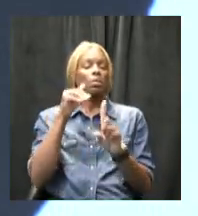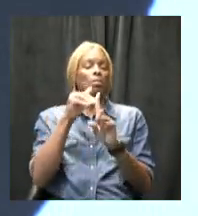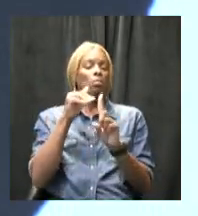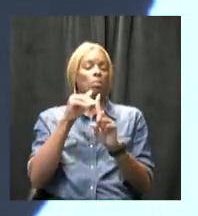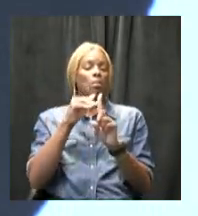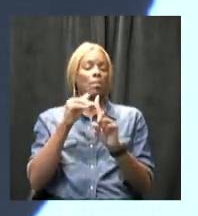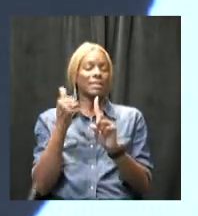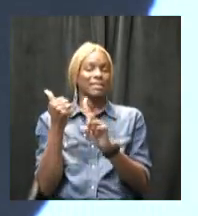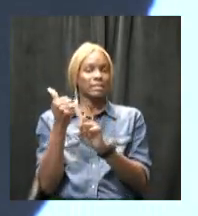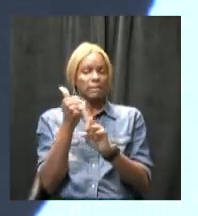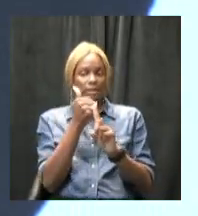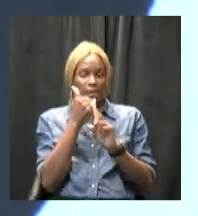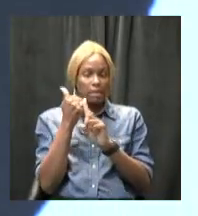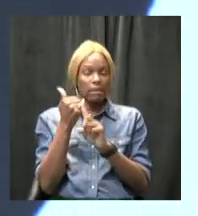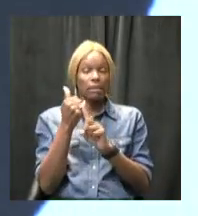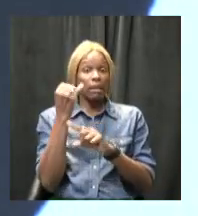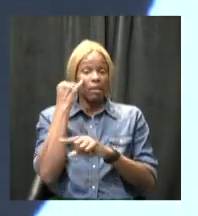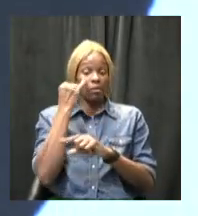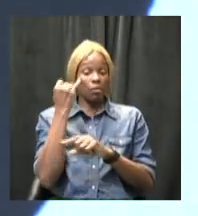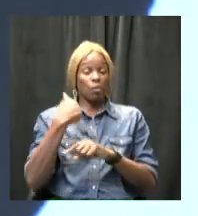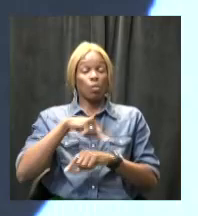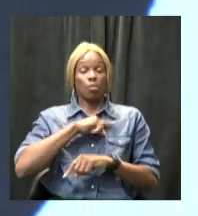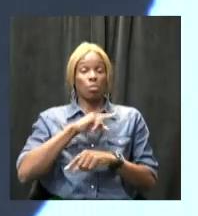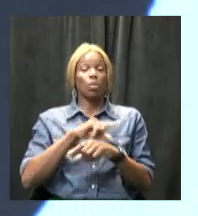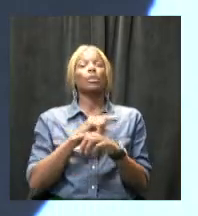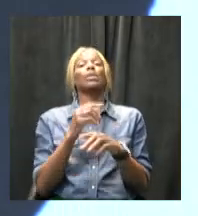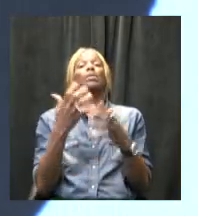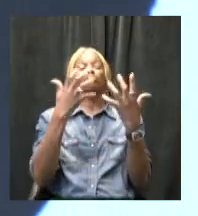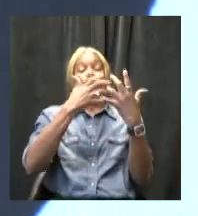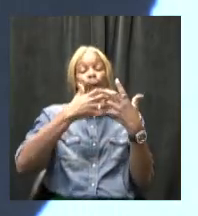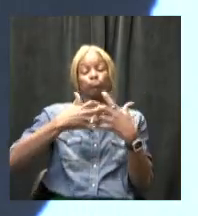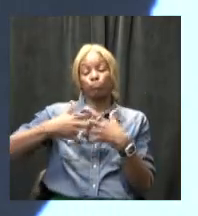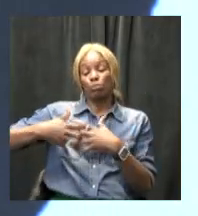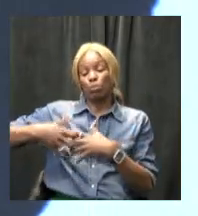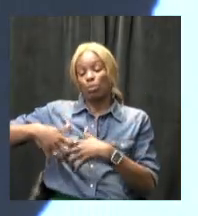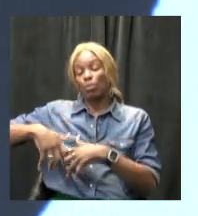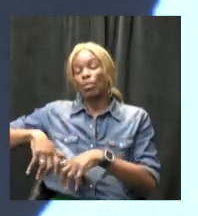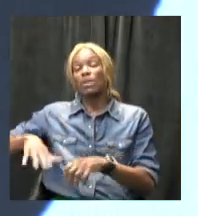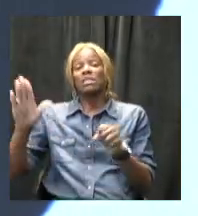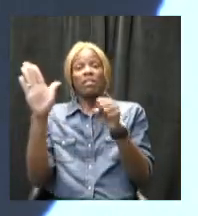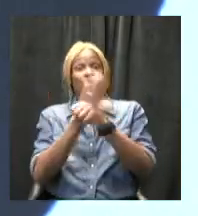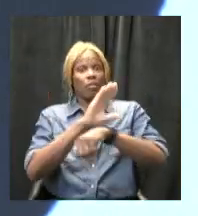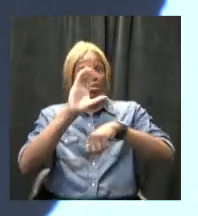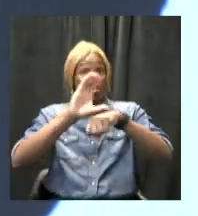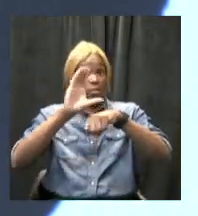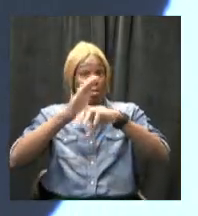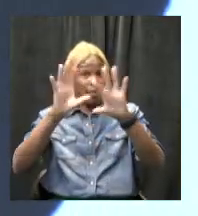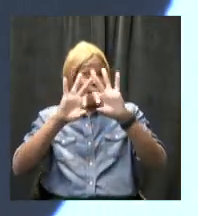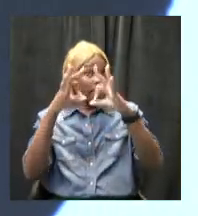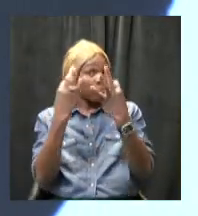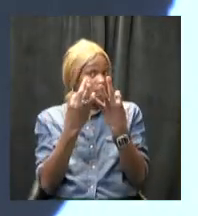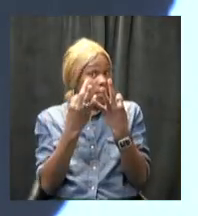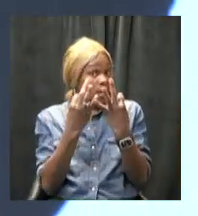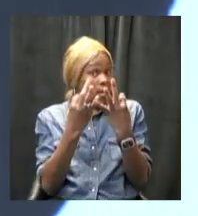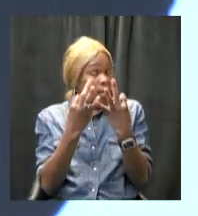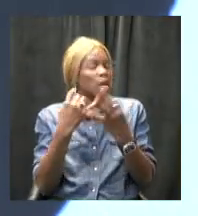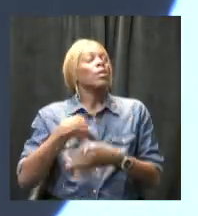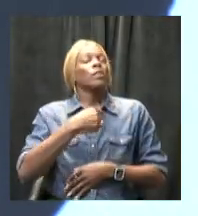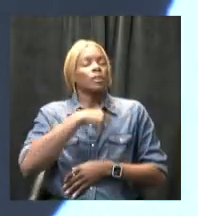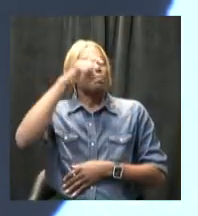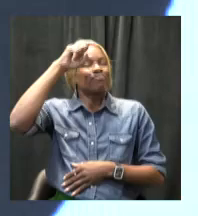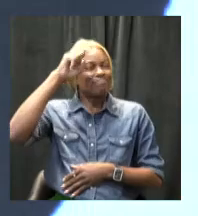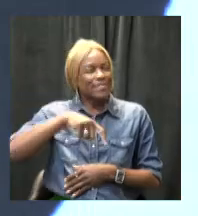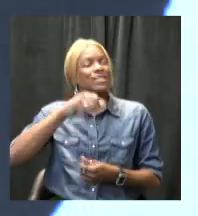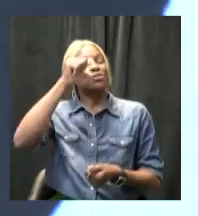ourselves, that if we're going to move and do the work God has called us to do as a Concord church family, then we must remember